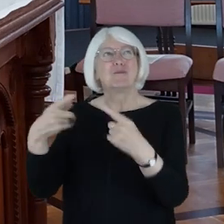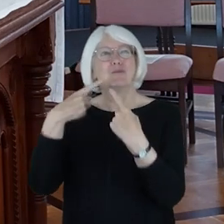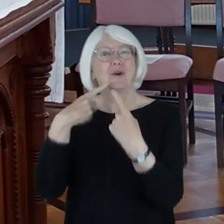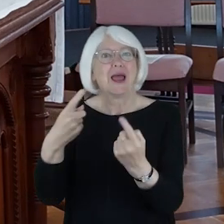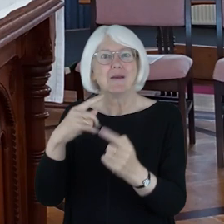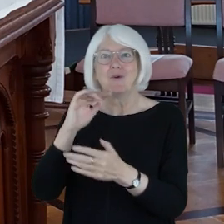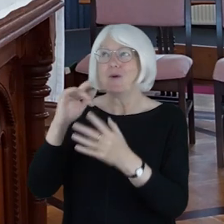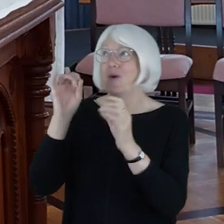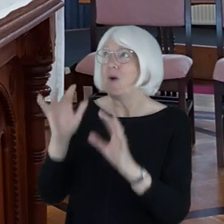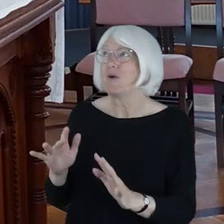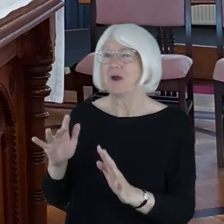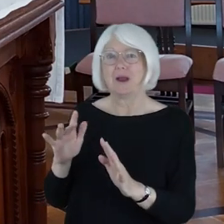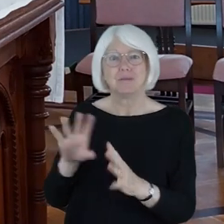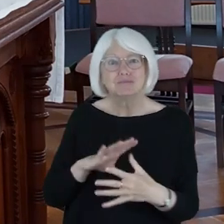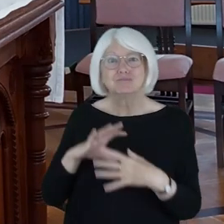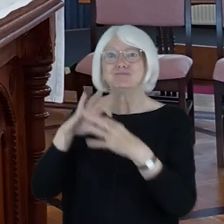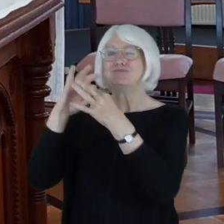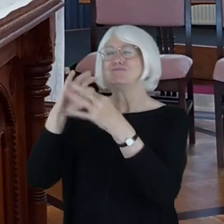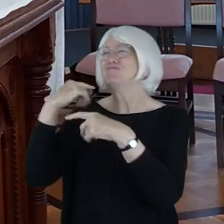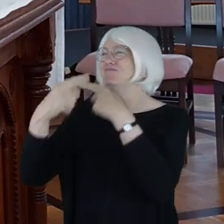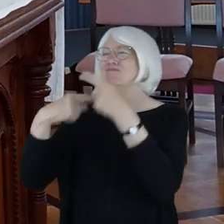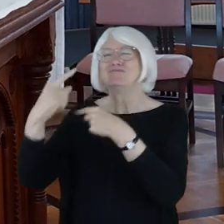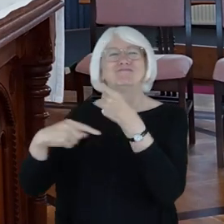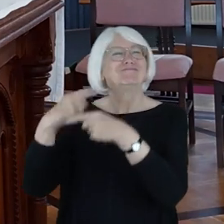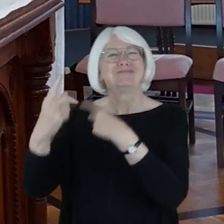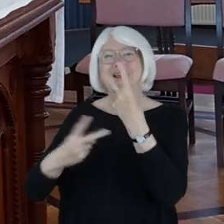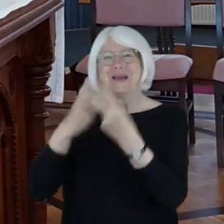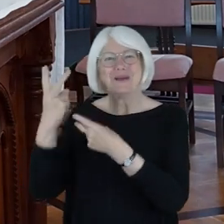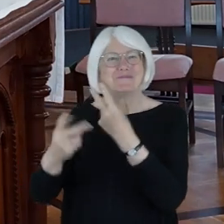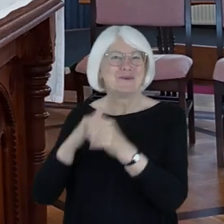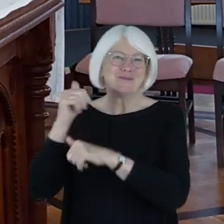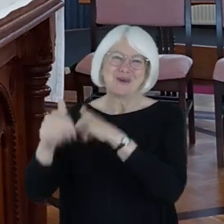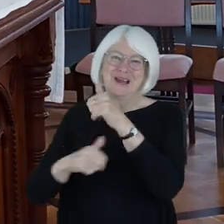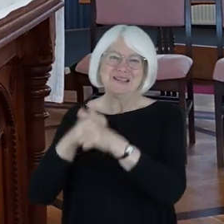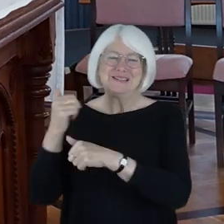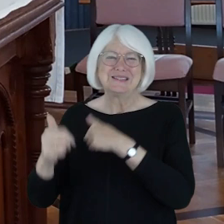glory and join in their unending hymn of praise.